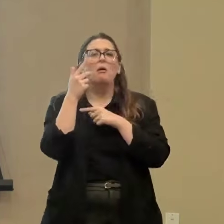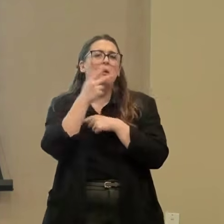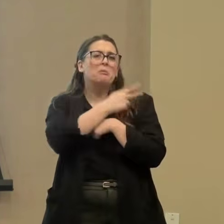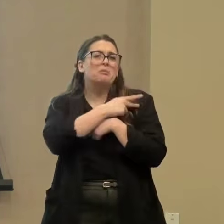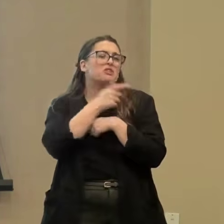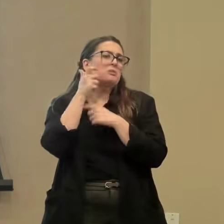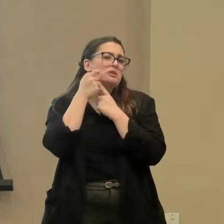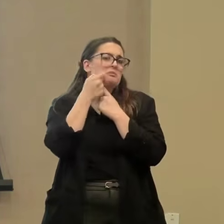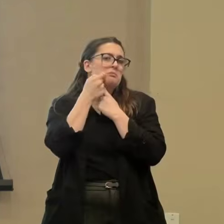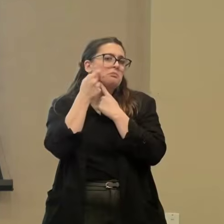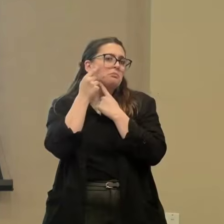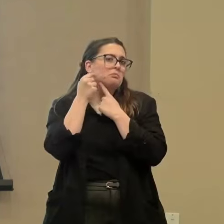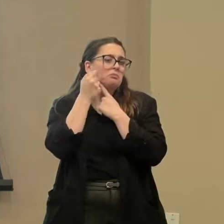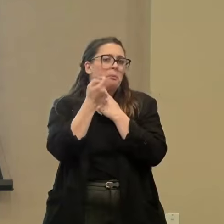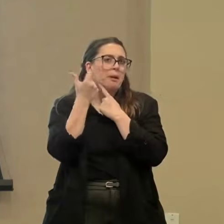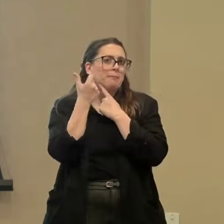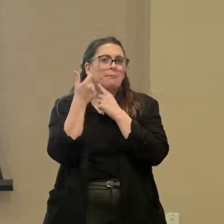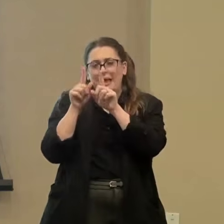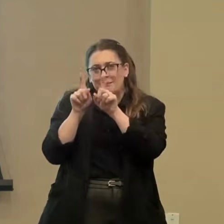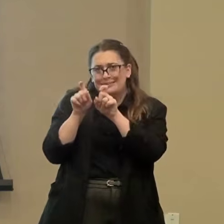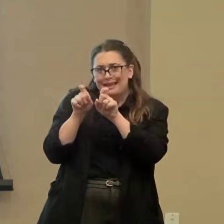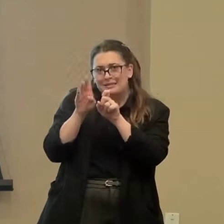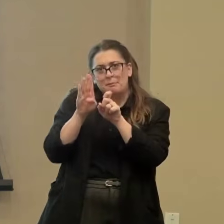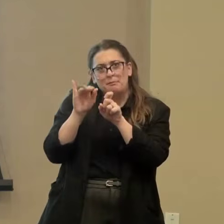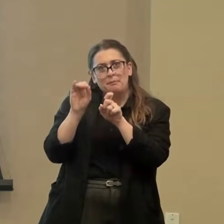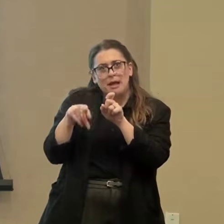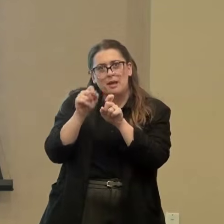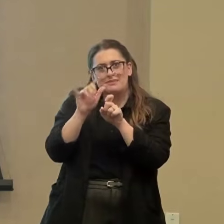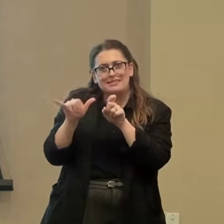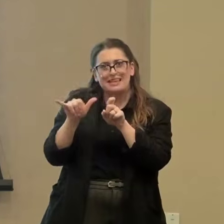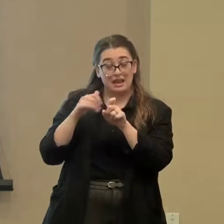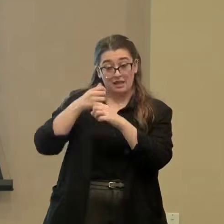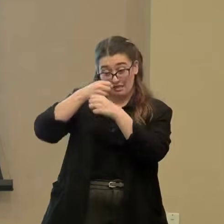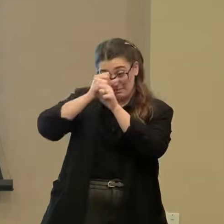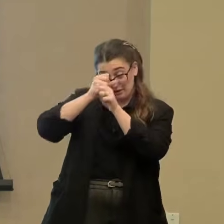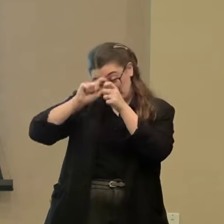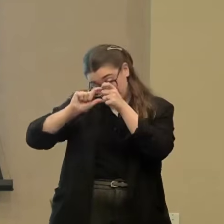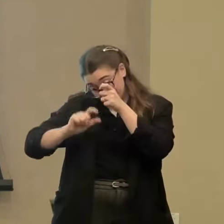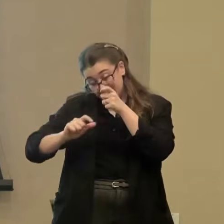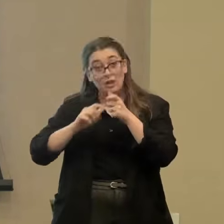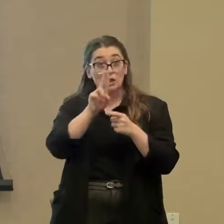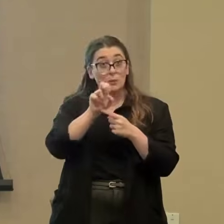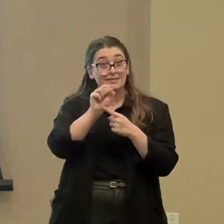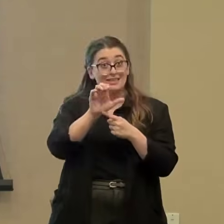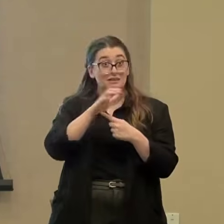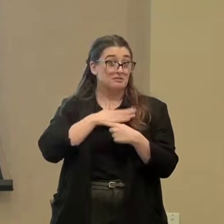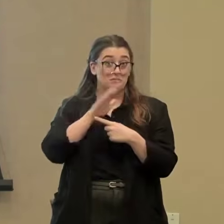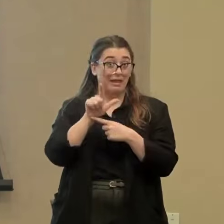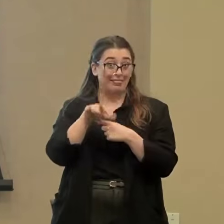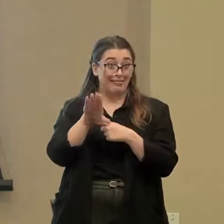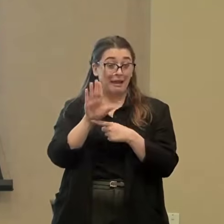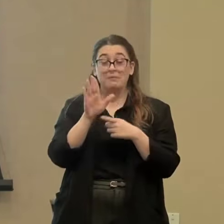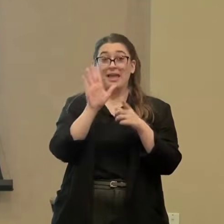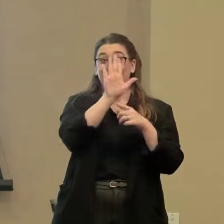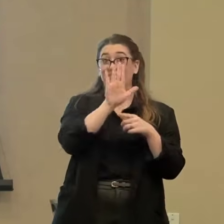anything, pinch and a burn. Don't feel much. And then let's look at it under the microscope. I actually use USC as my lab, and I have a great relationship with